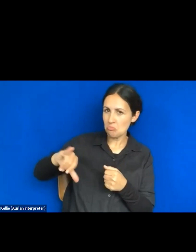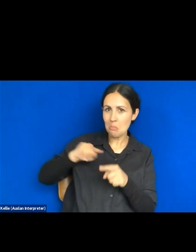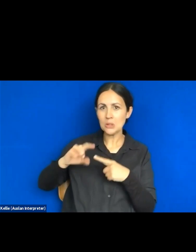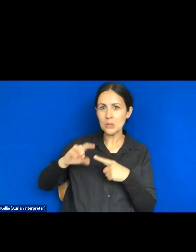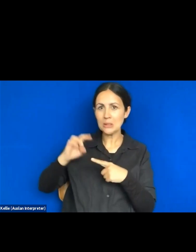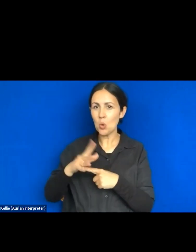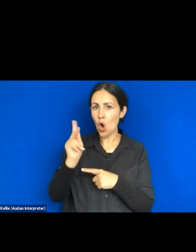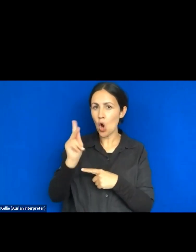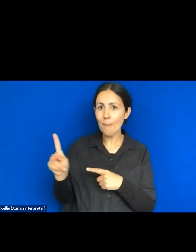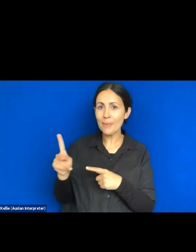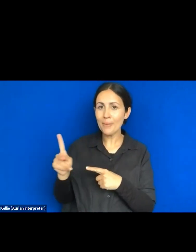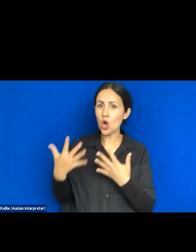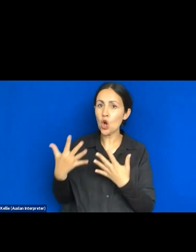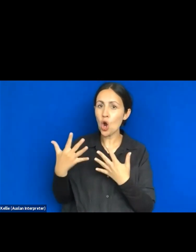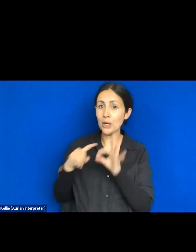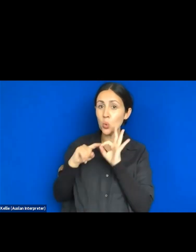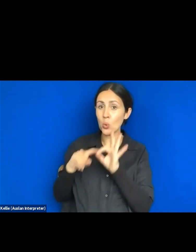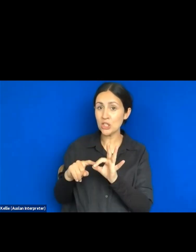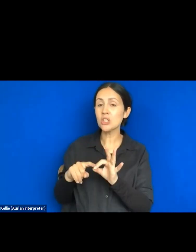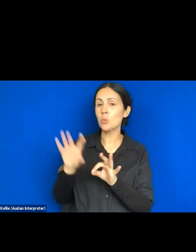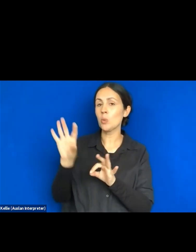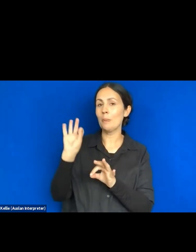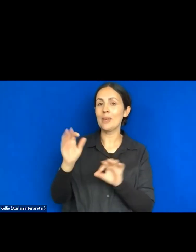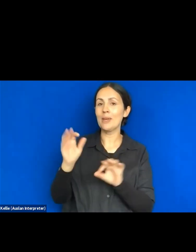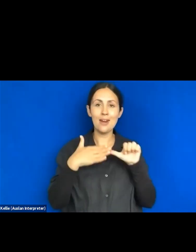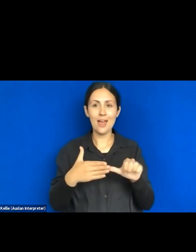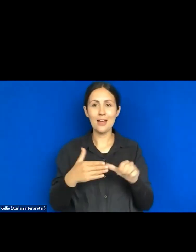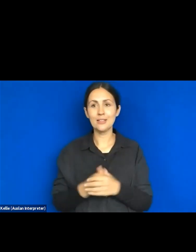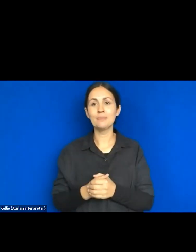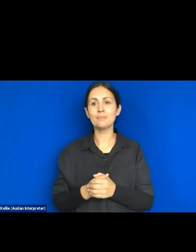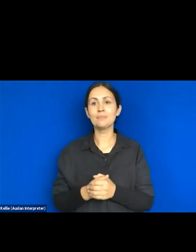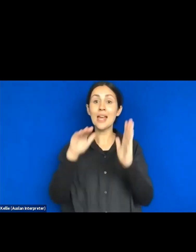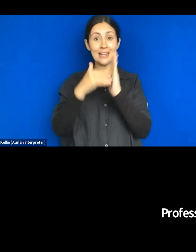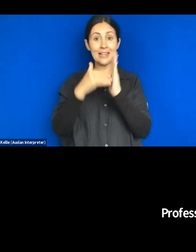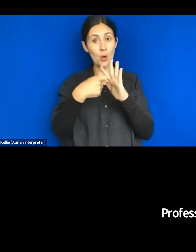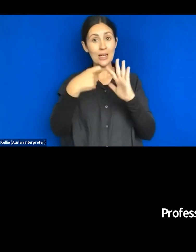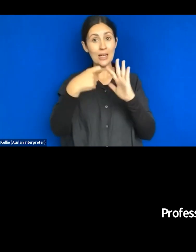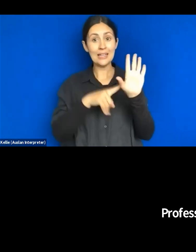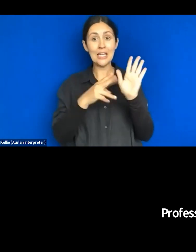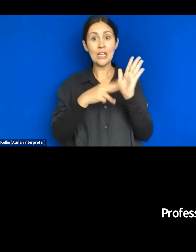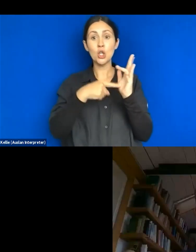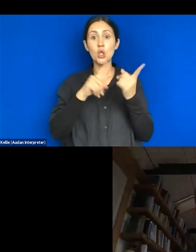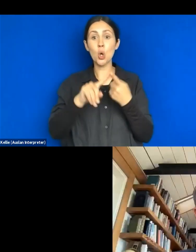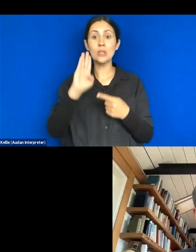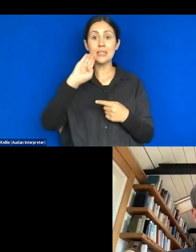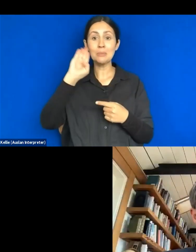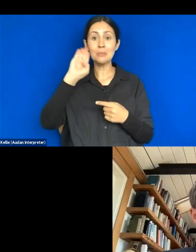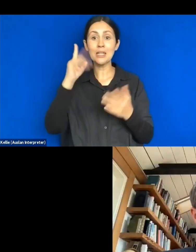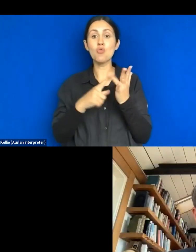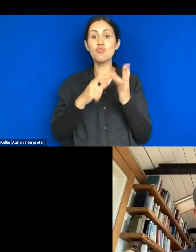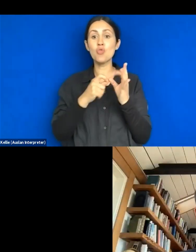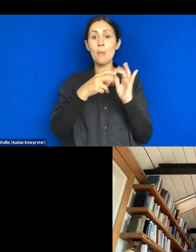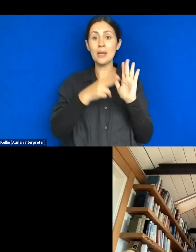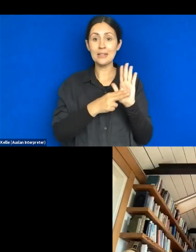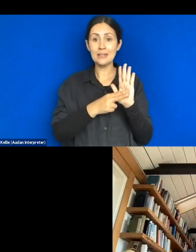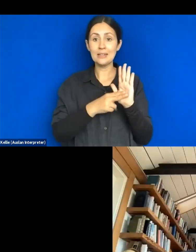discussion. So I'd now like to introduce our keynote speaker today, Professor Robin